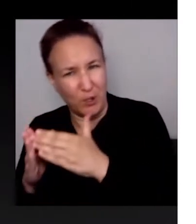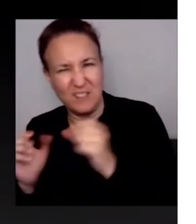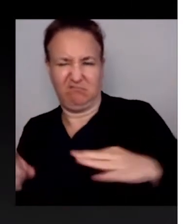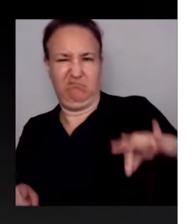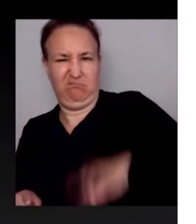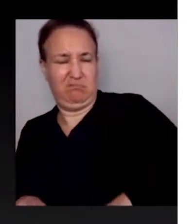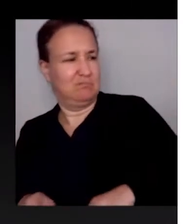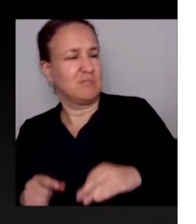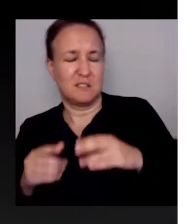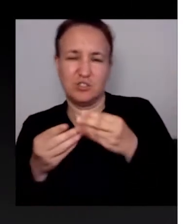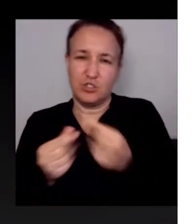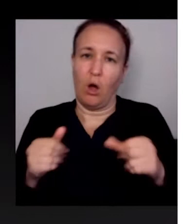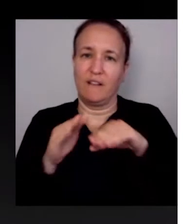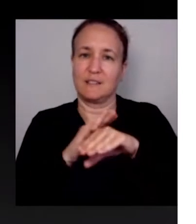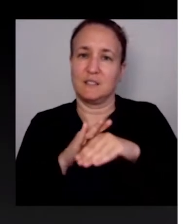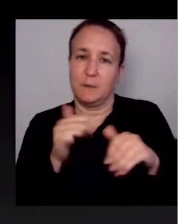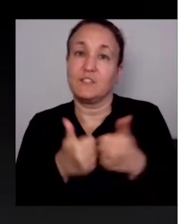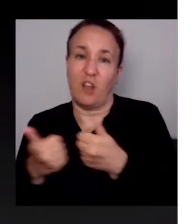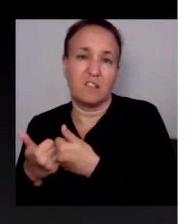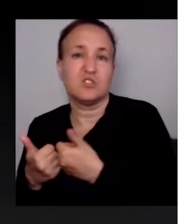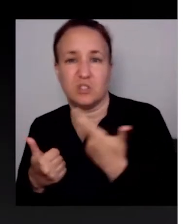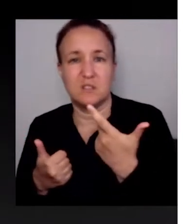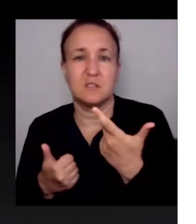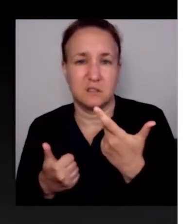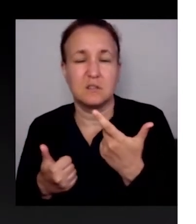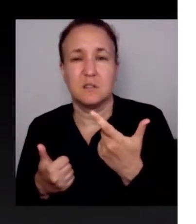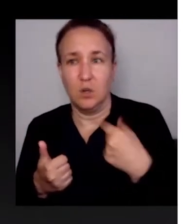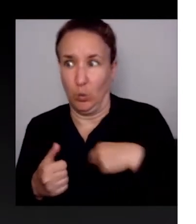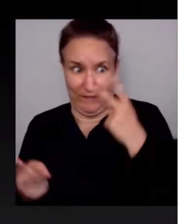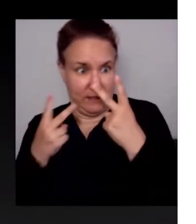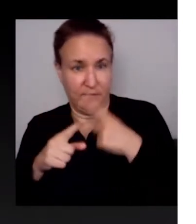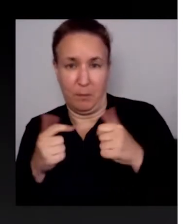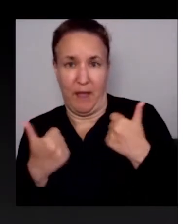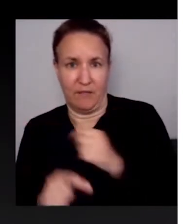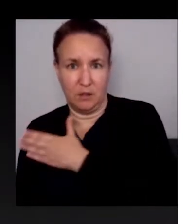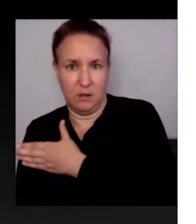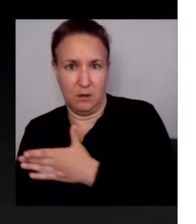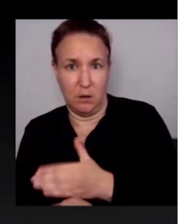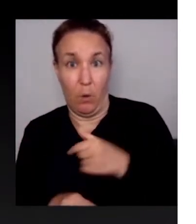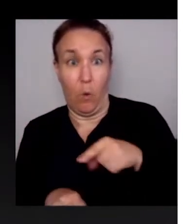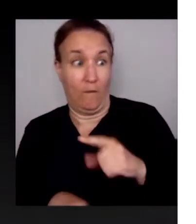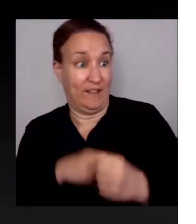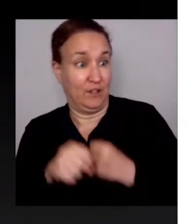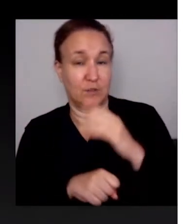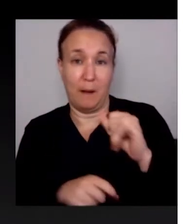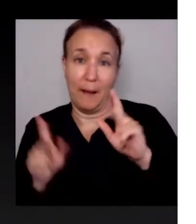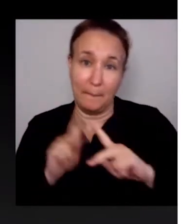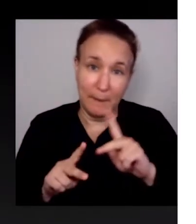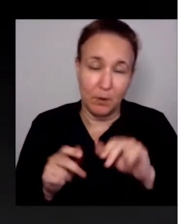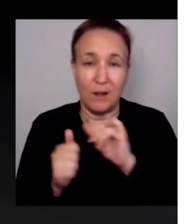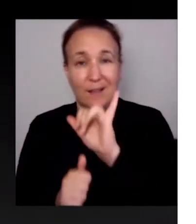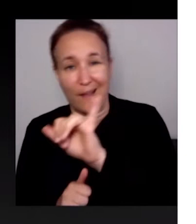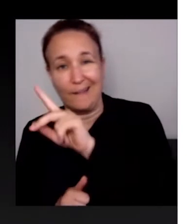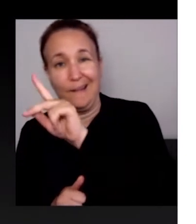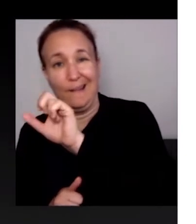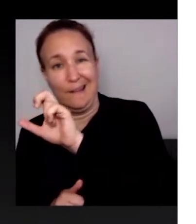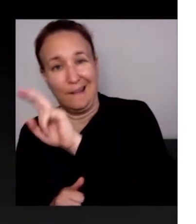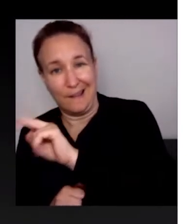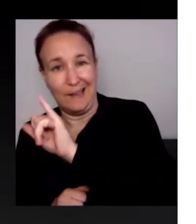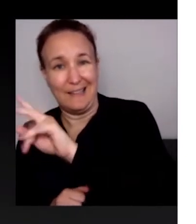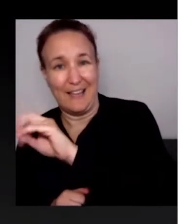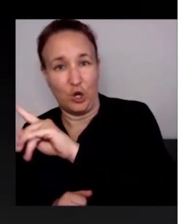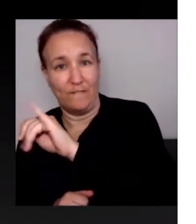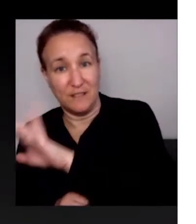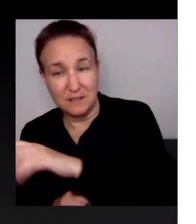accessibility challenges, as we've seen from the tremendous effort invested over the years by people like Ken Yankovic. And the easier you make it for